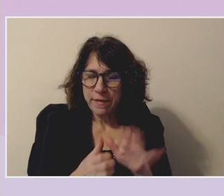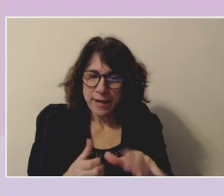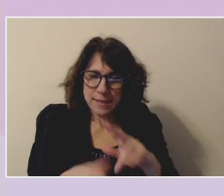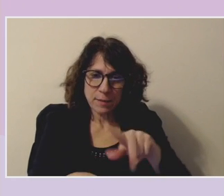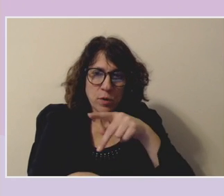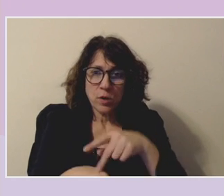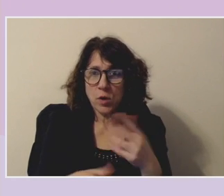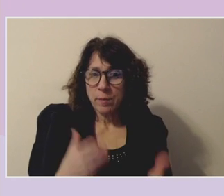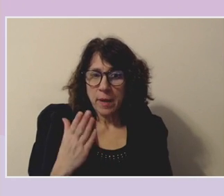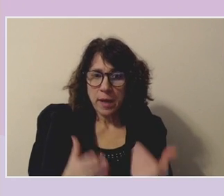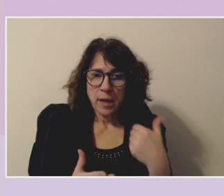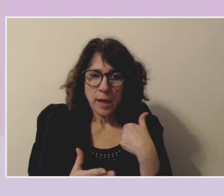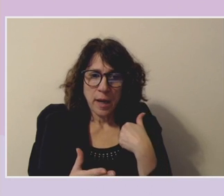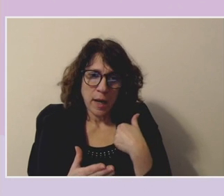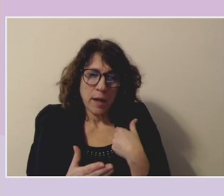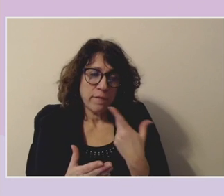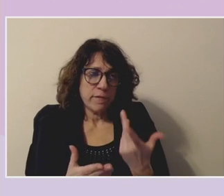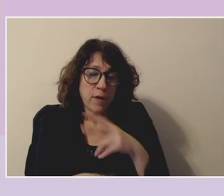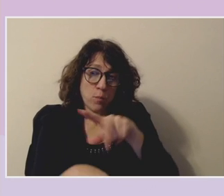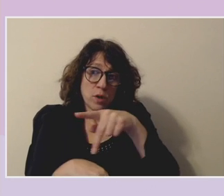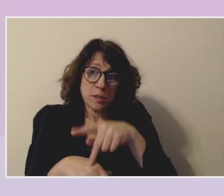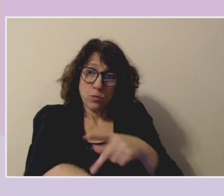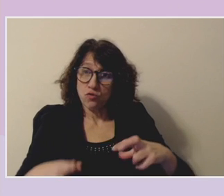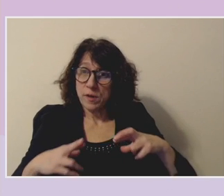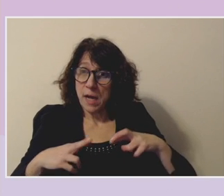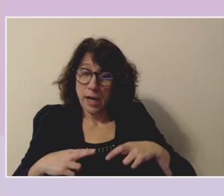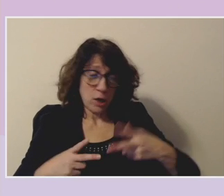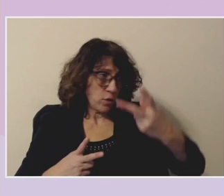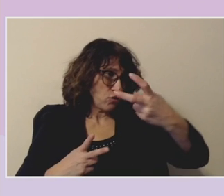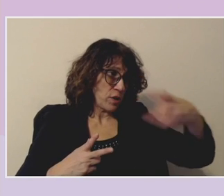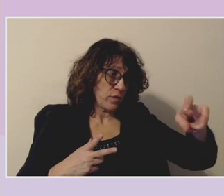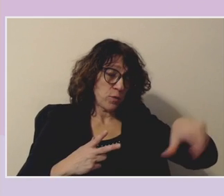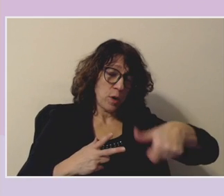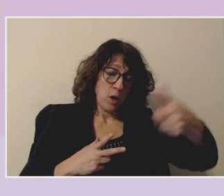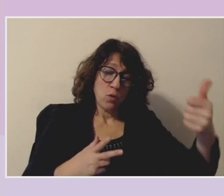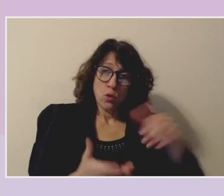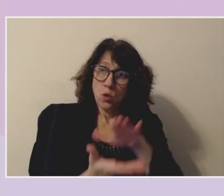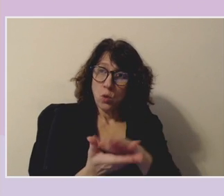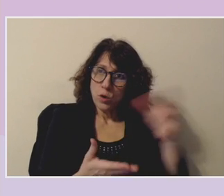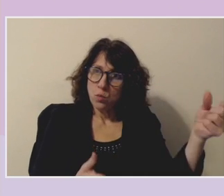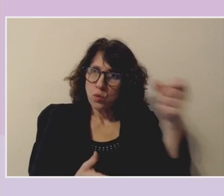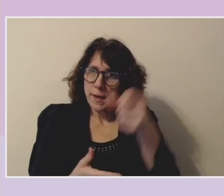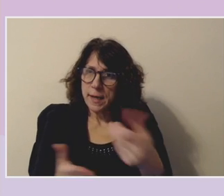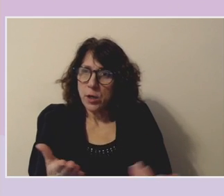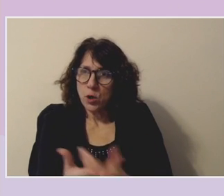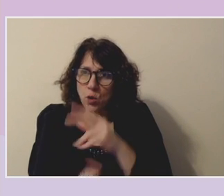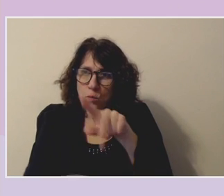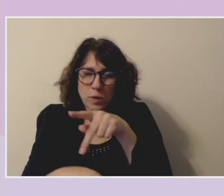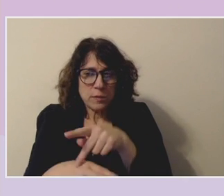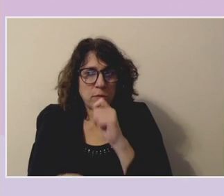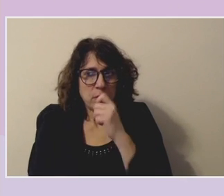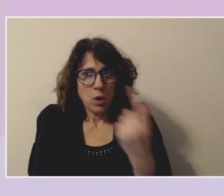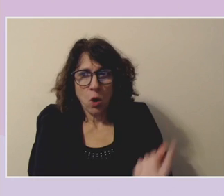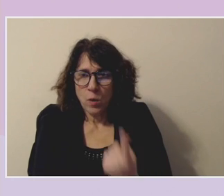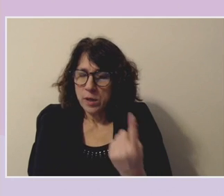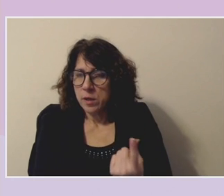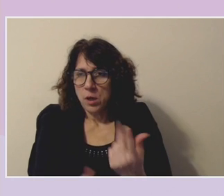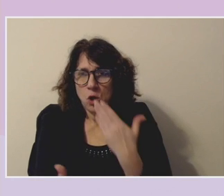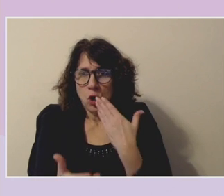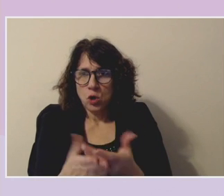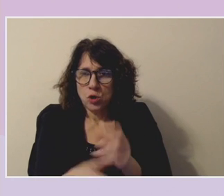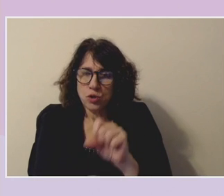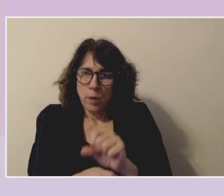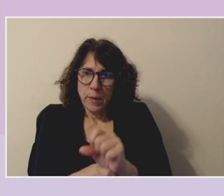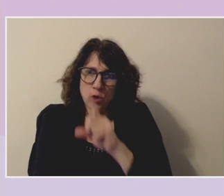have a principal that's retiring or a principal that's moving on to another school. Well, when you bring in a principal, and we haven't always done a great job of making sure that